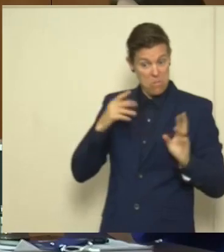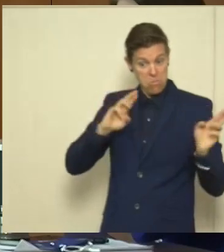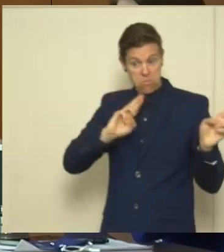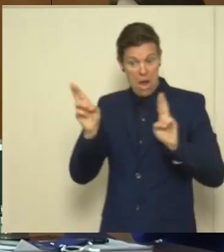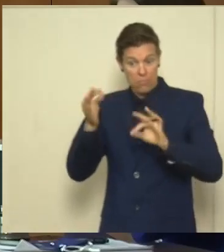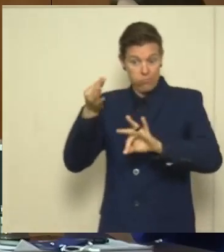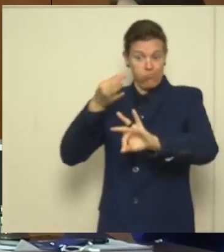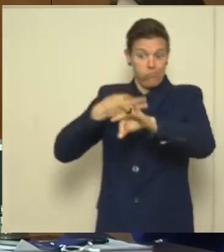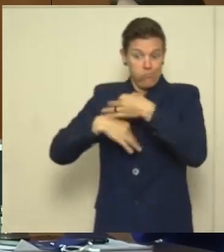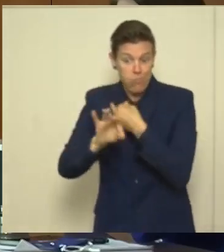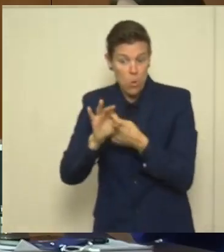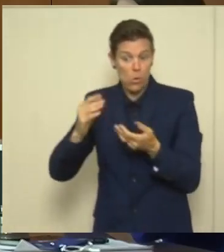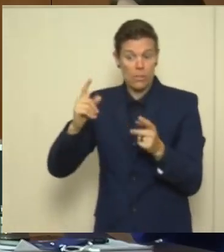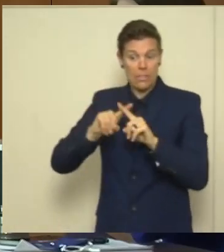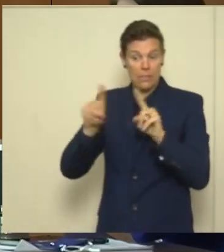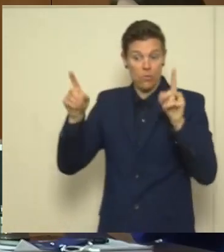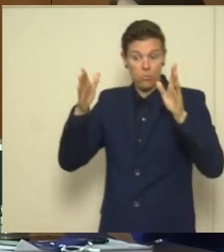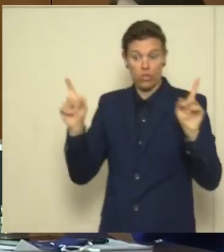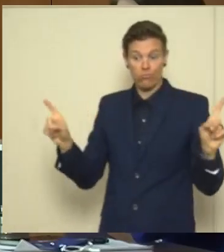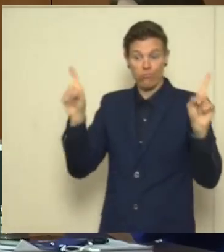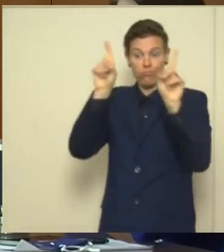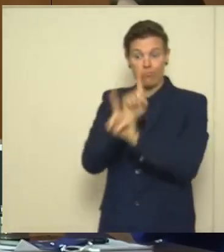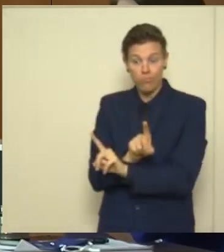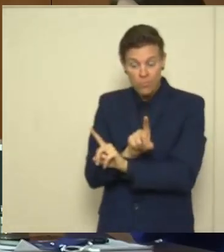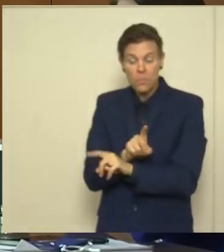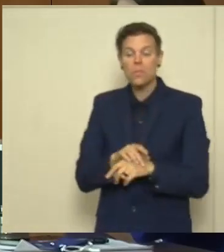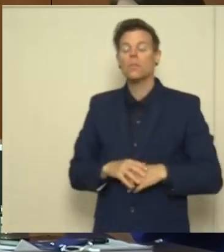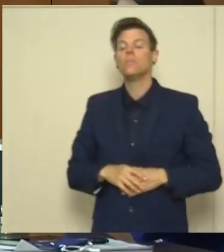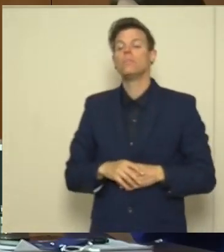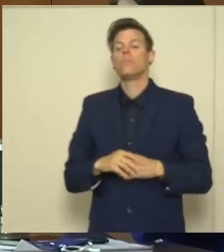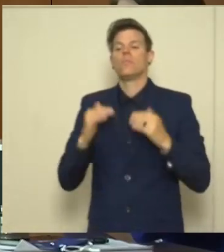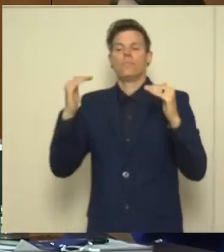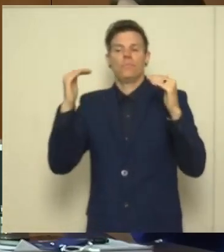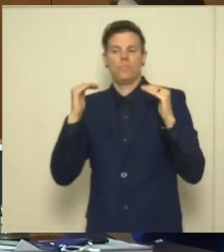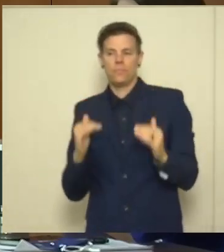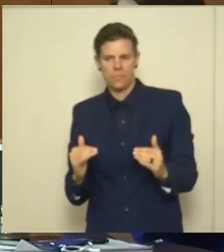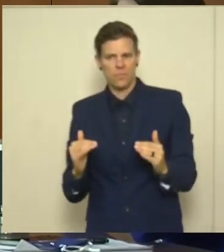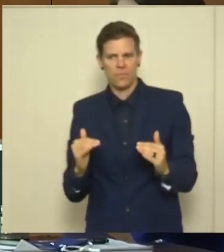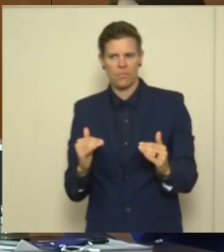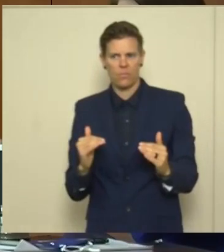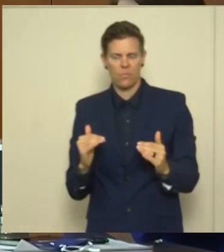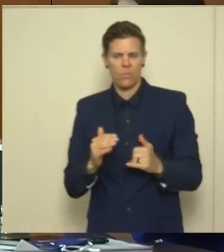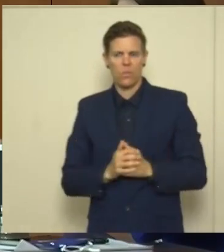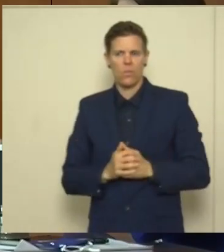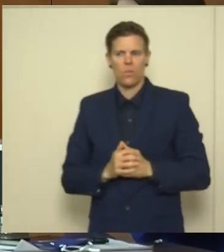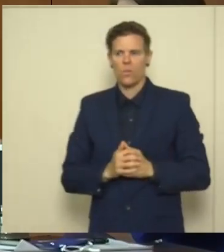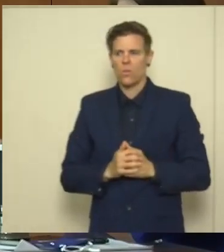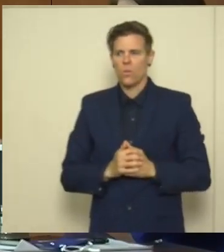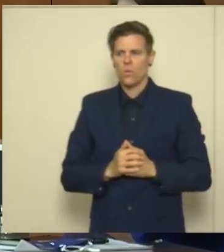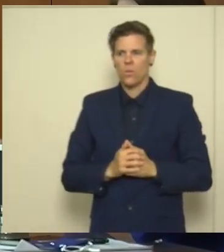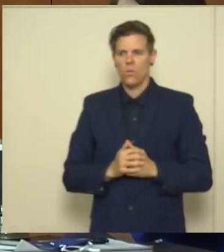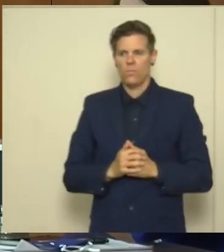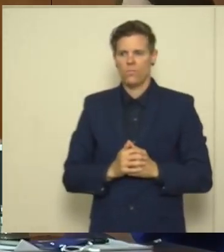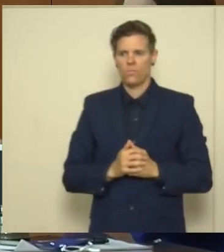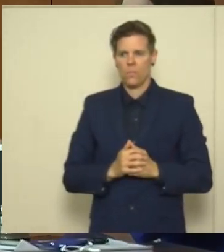the PRC, the utility regulators? Another question that's going to be on the ballot. Thank you.